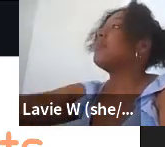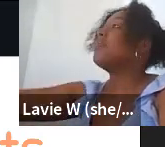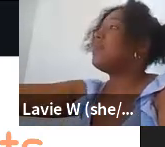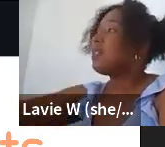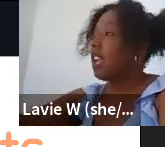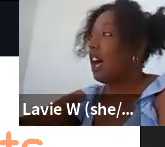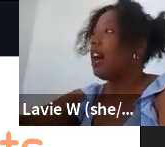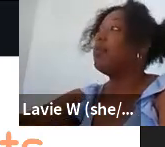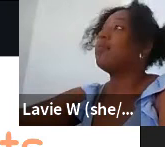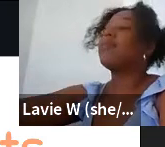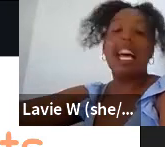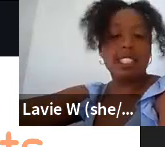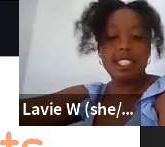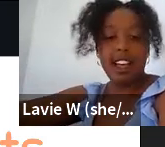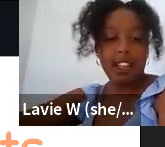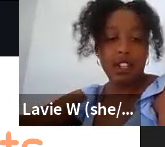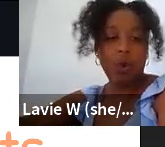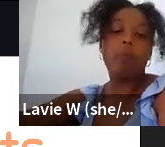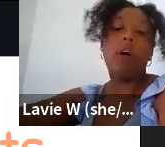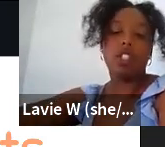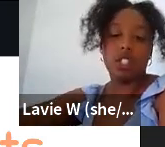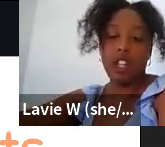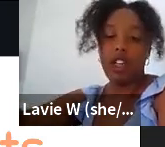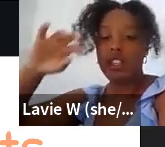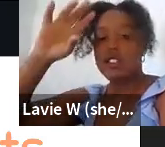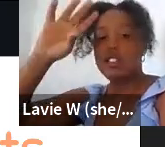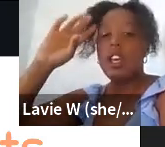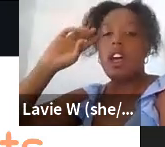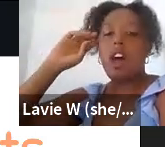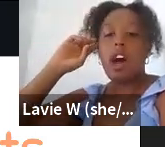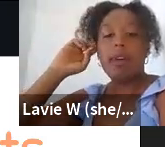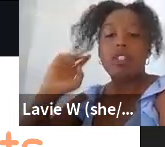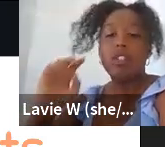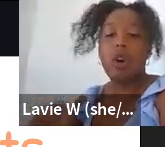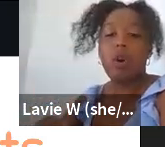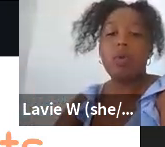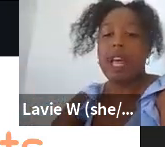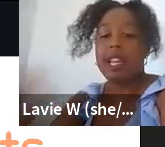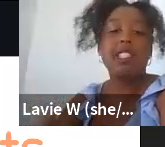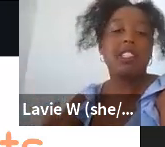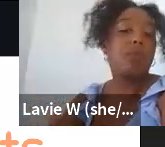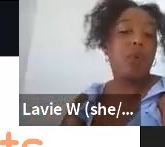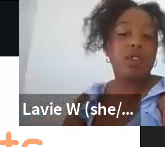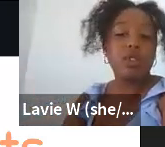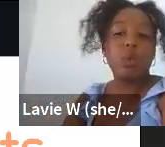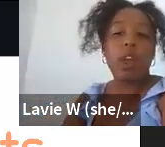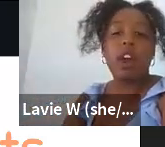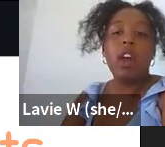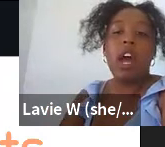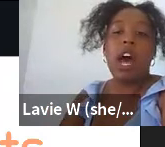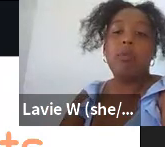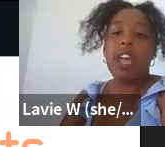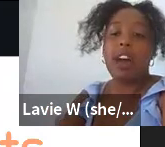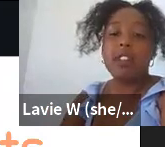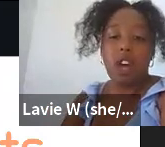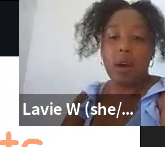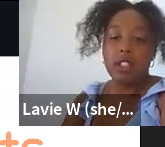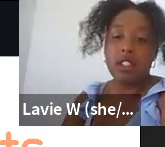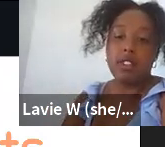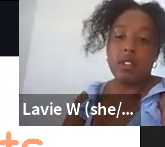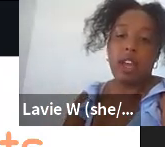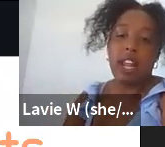are cast aside, you are marginalized. And so that leads into point two, where we have